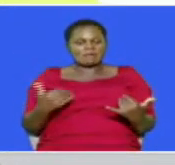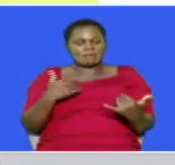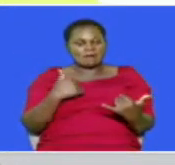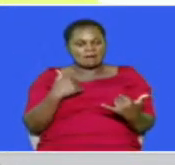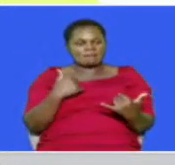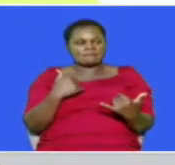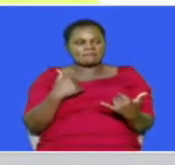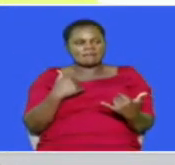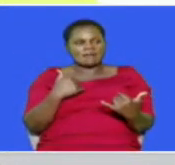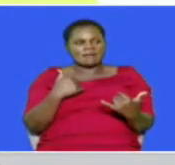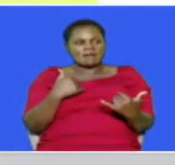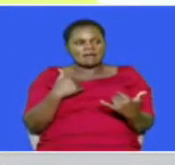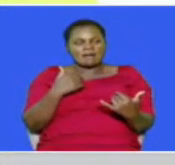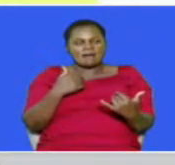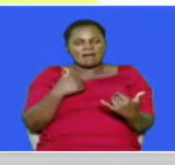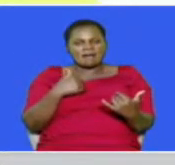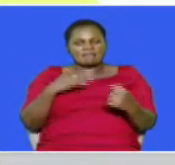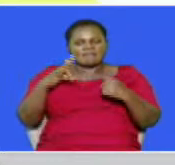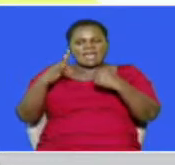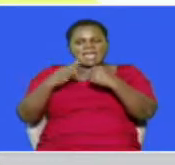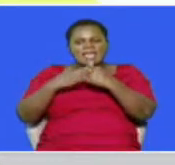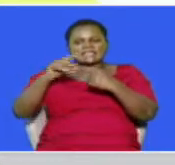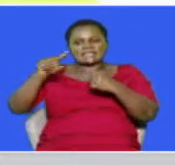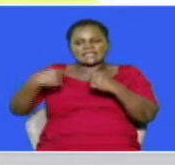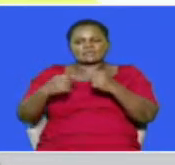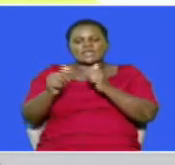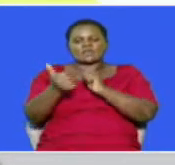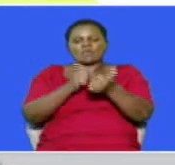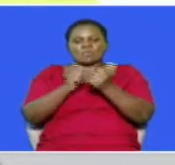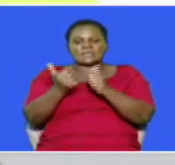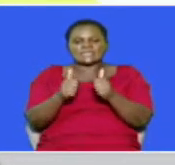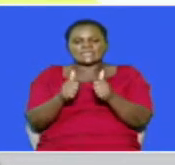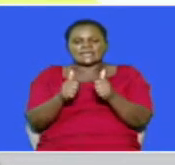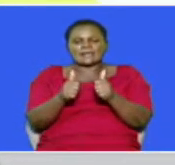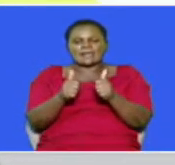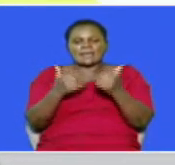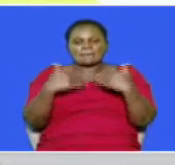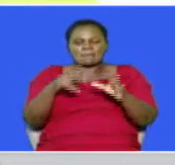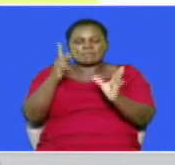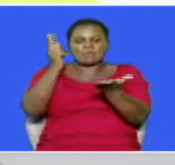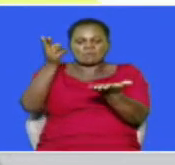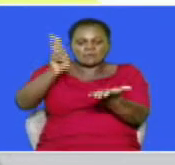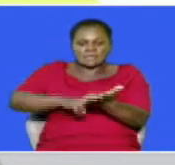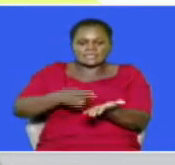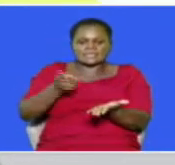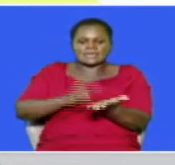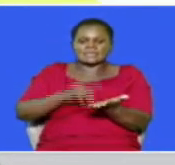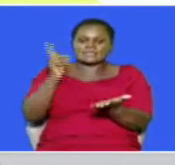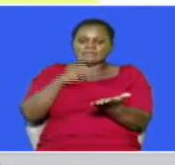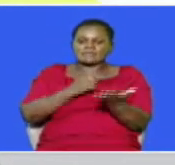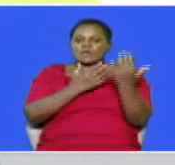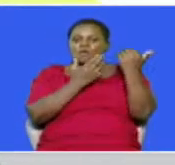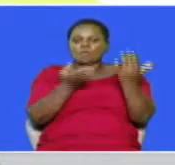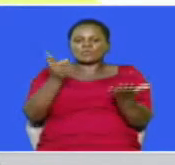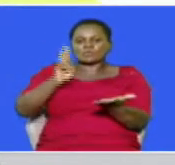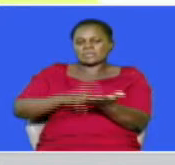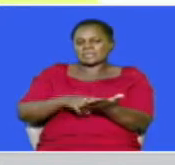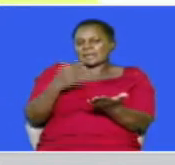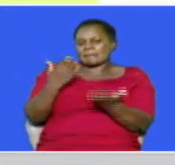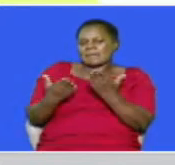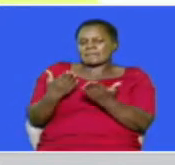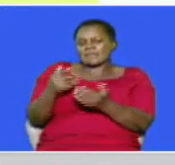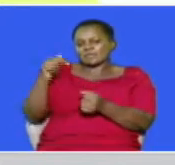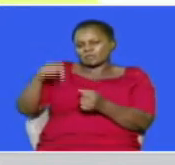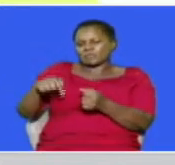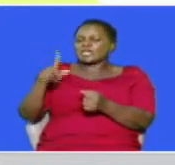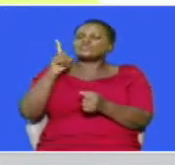just close to 8,000 competitors already registered, and we hope to register maybe between